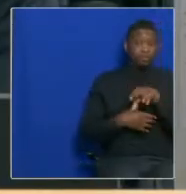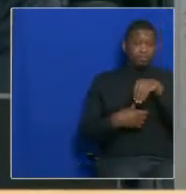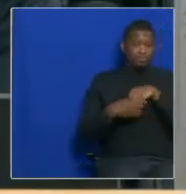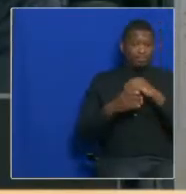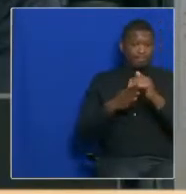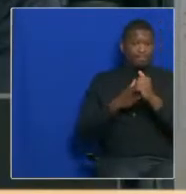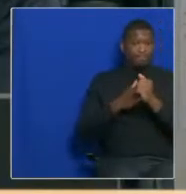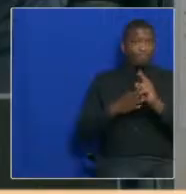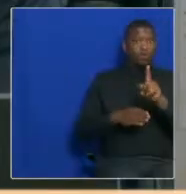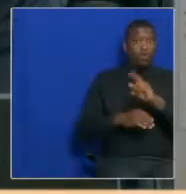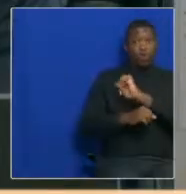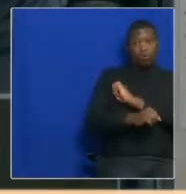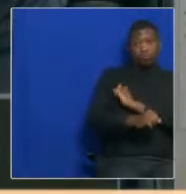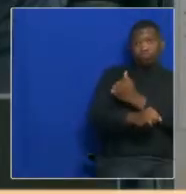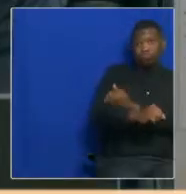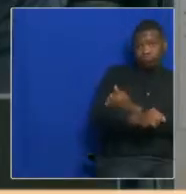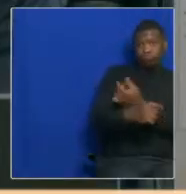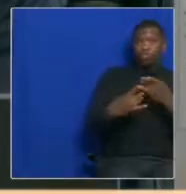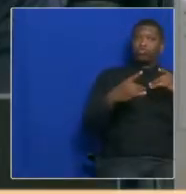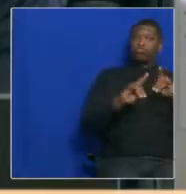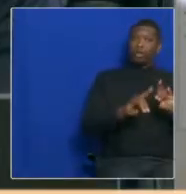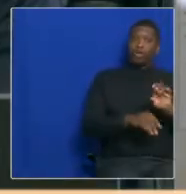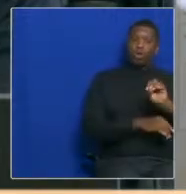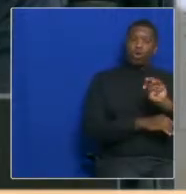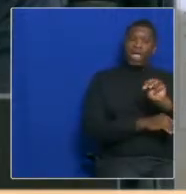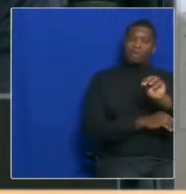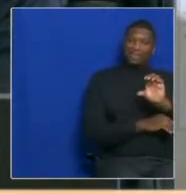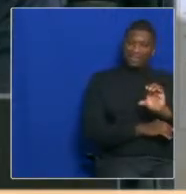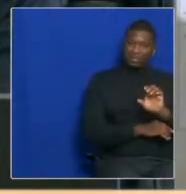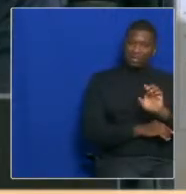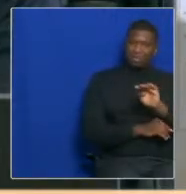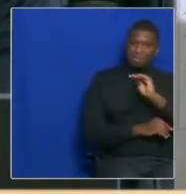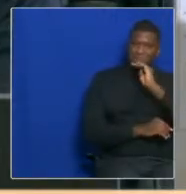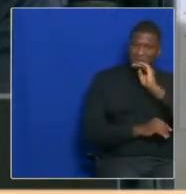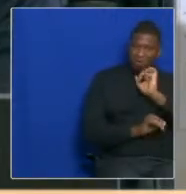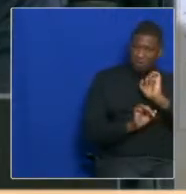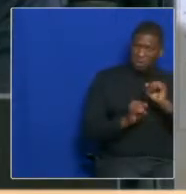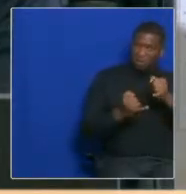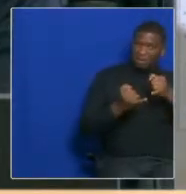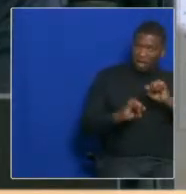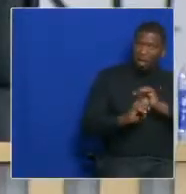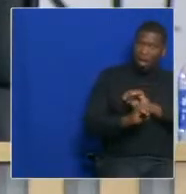the OMC, your powers remain the same, or not?